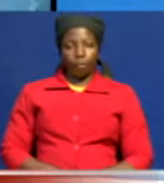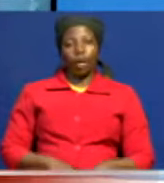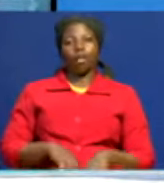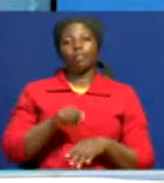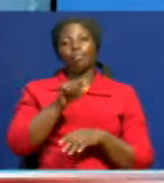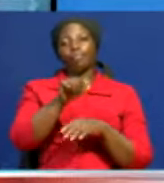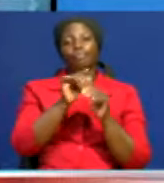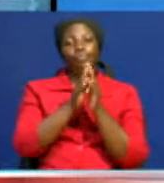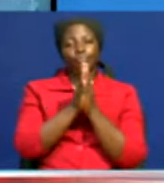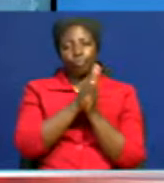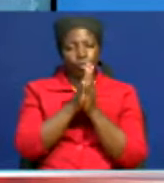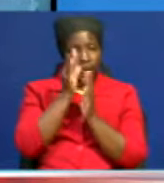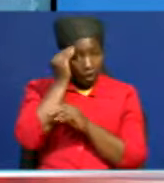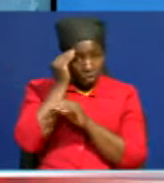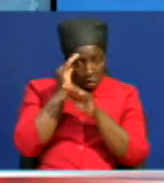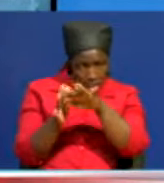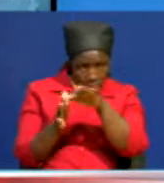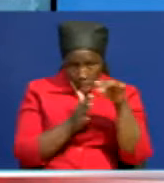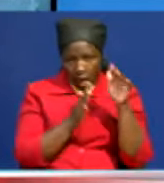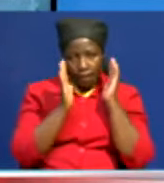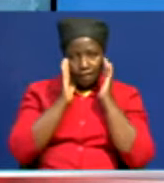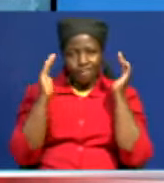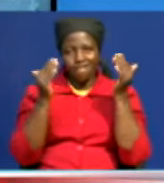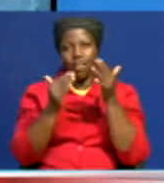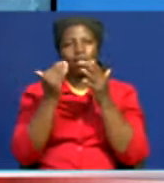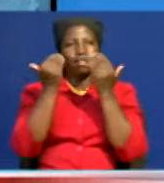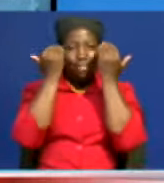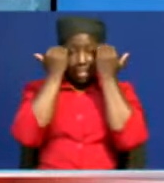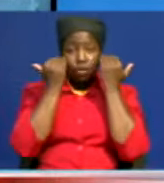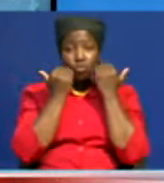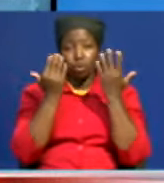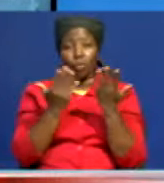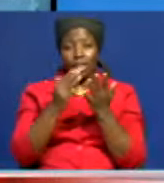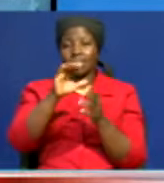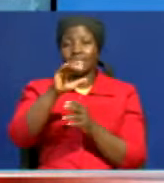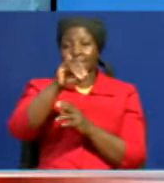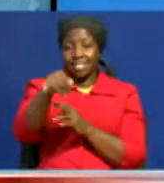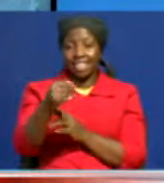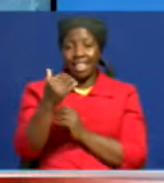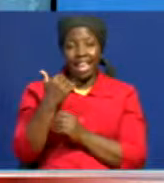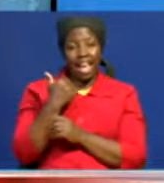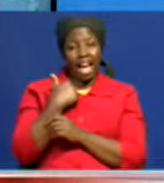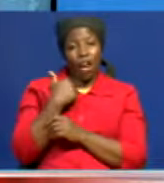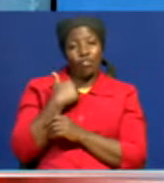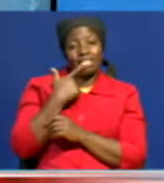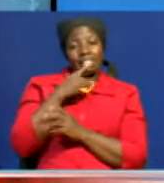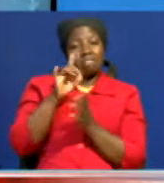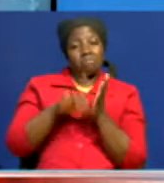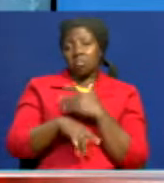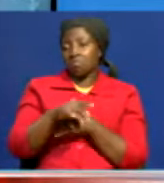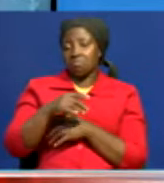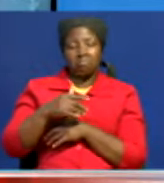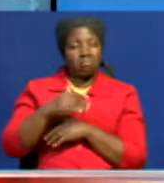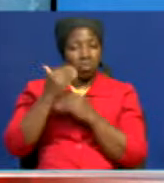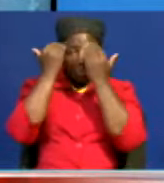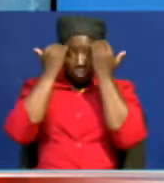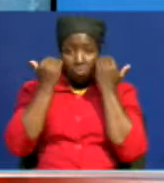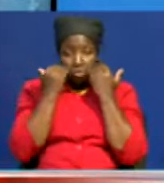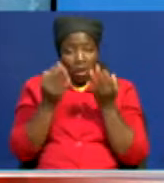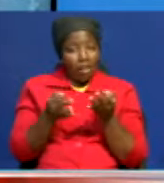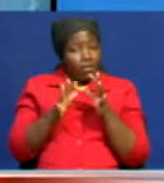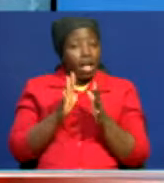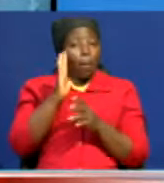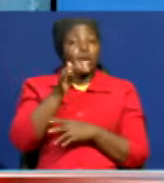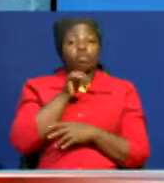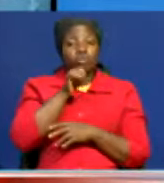Tukiachana na ya elimu, tuangazia mahakamani ambapo Jaji Mkuu Martha Koome amesema maafisa wa idara ya mahakama hawatatishika katika kutekeleza